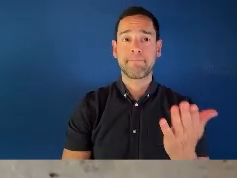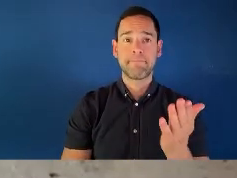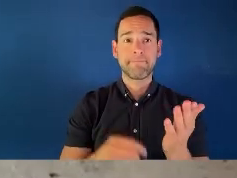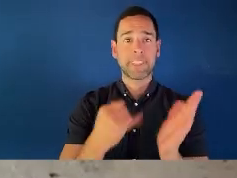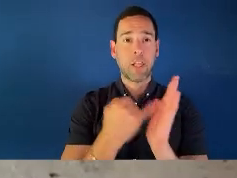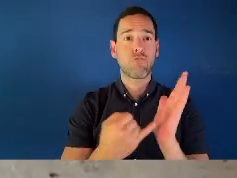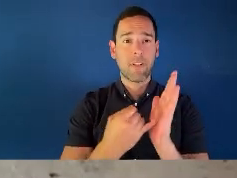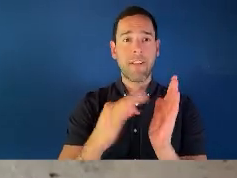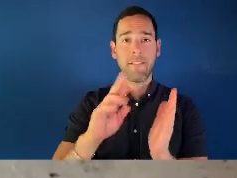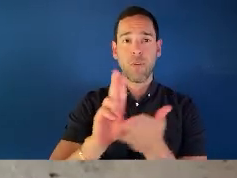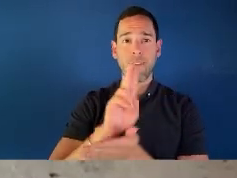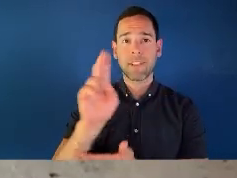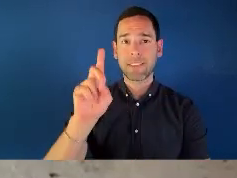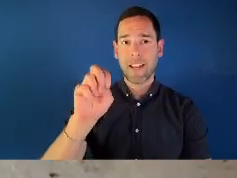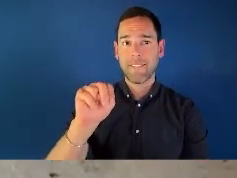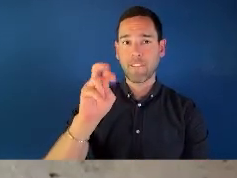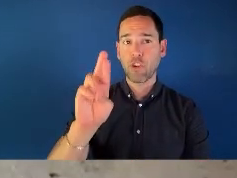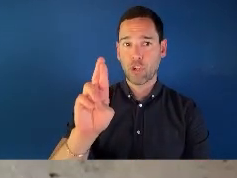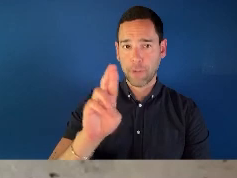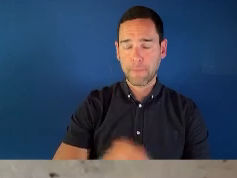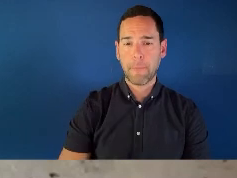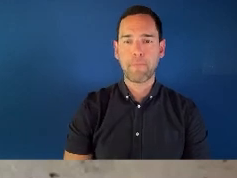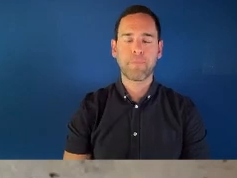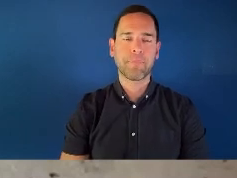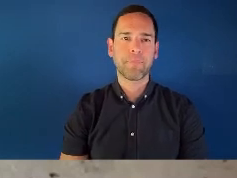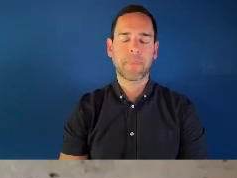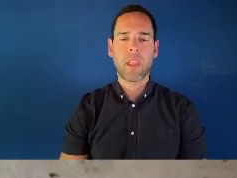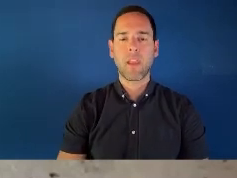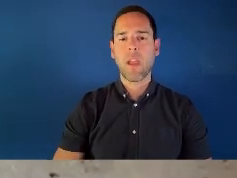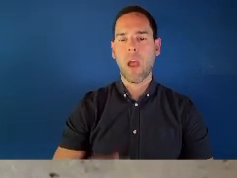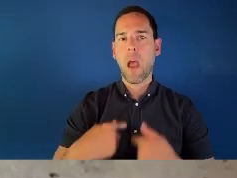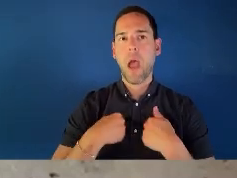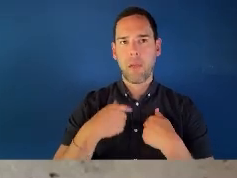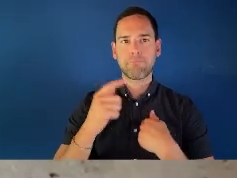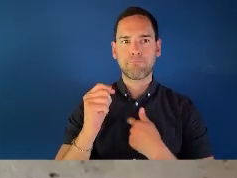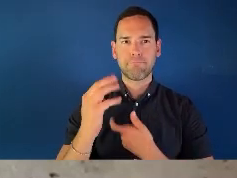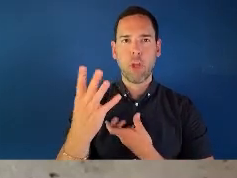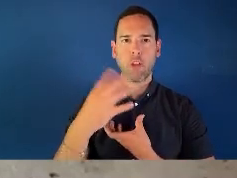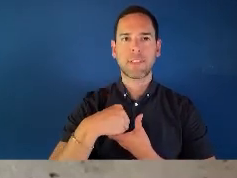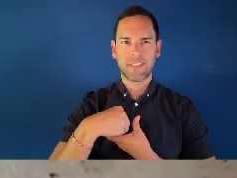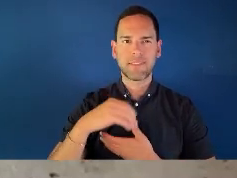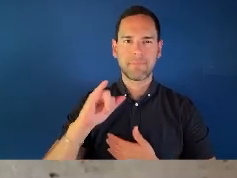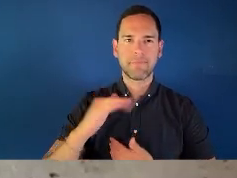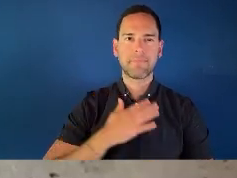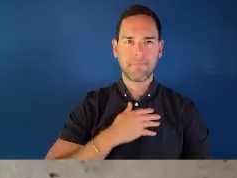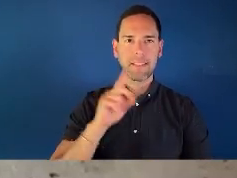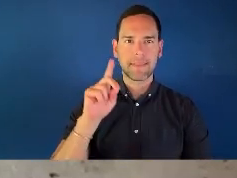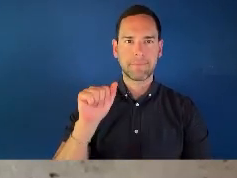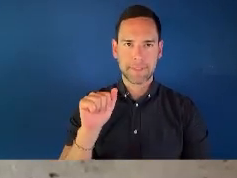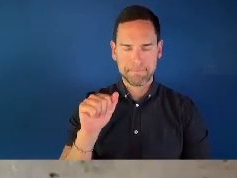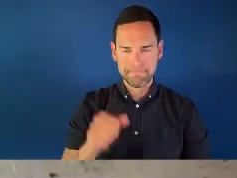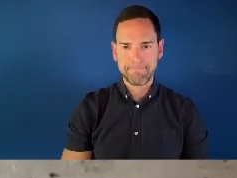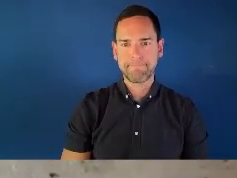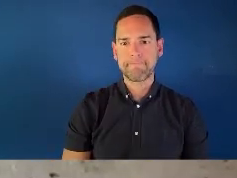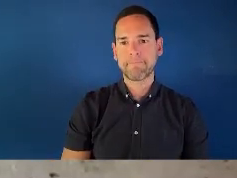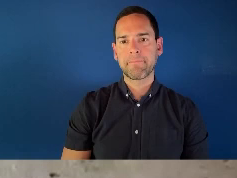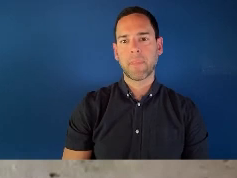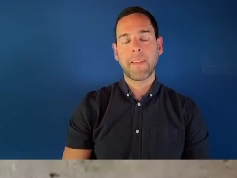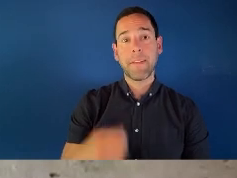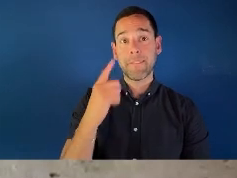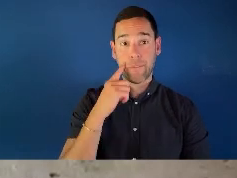is a developmental disability. It's also considered a type of